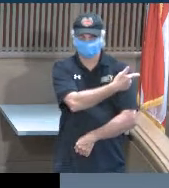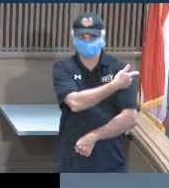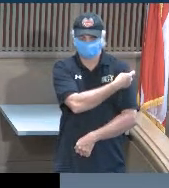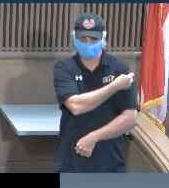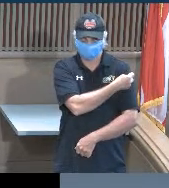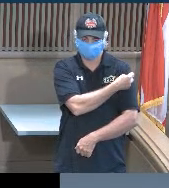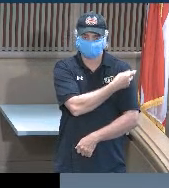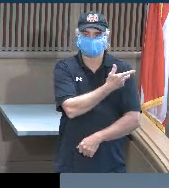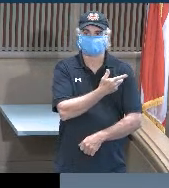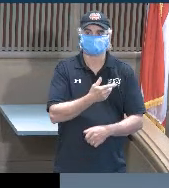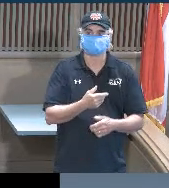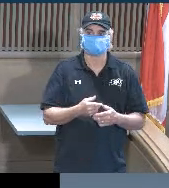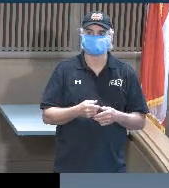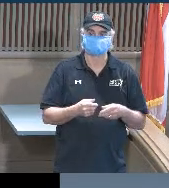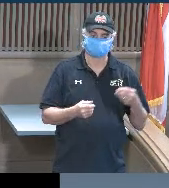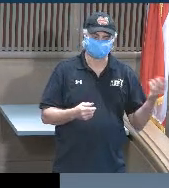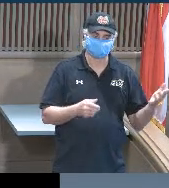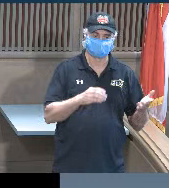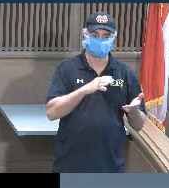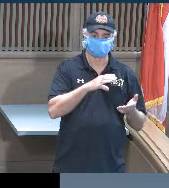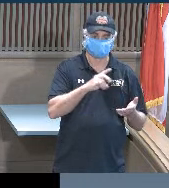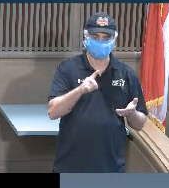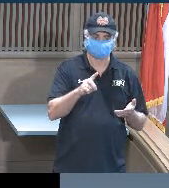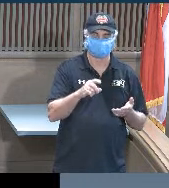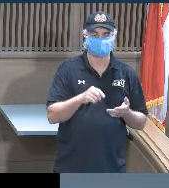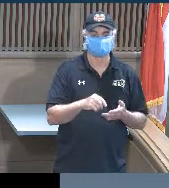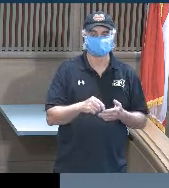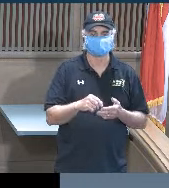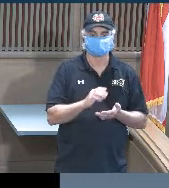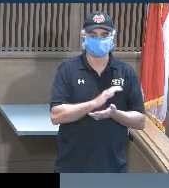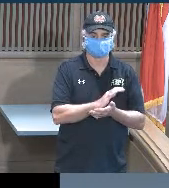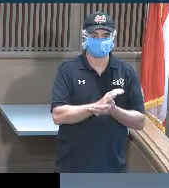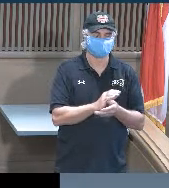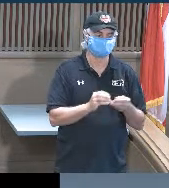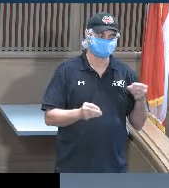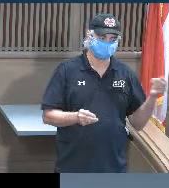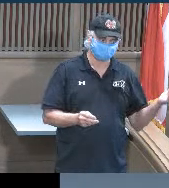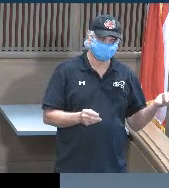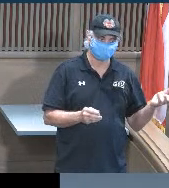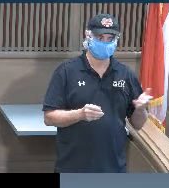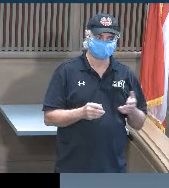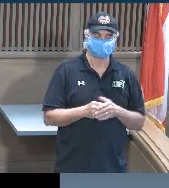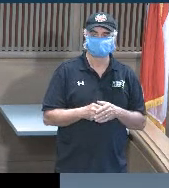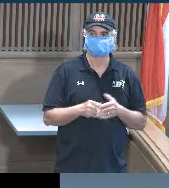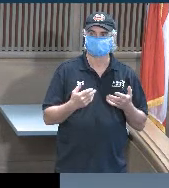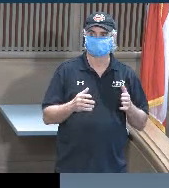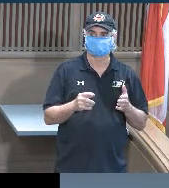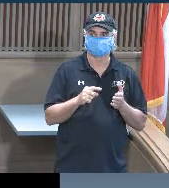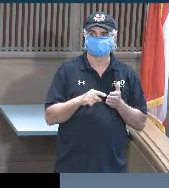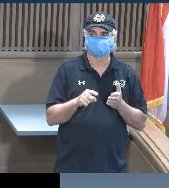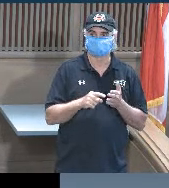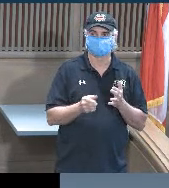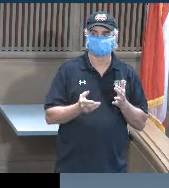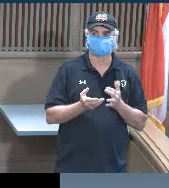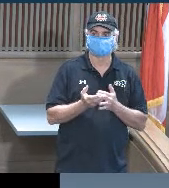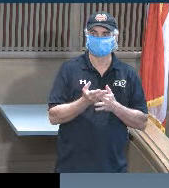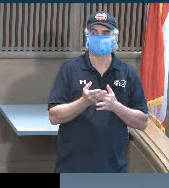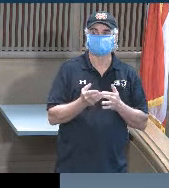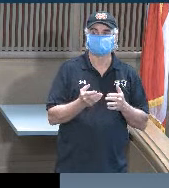come over. You present to them your card, your completed paperwork. You've already been checked through the Georgia